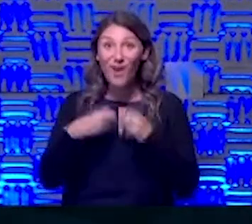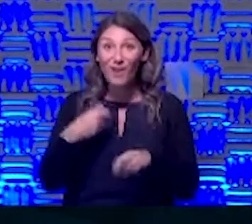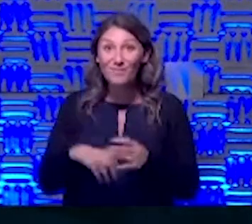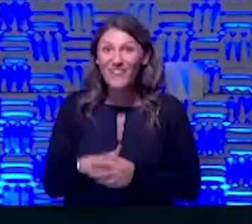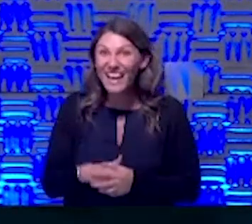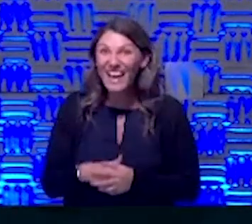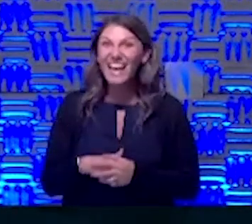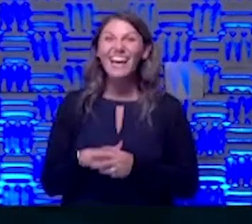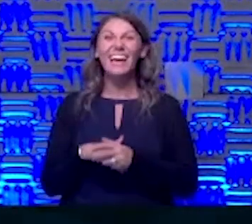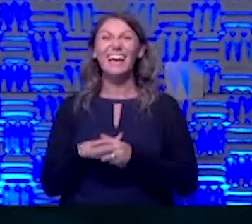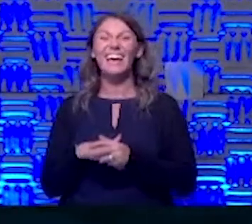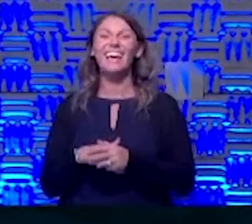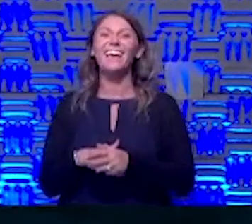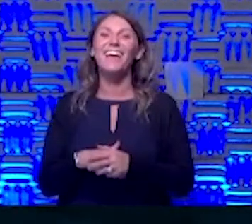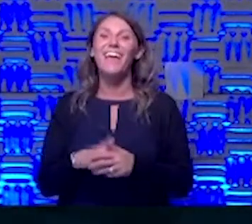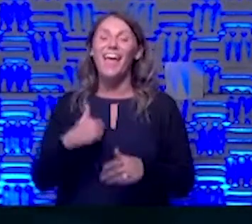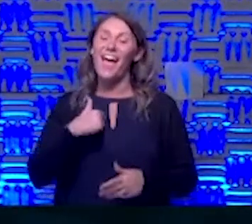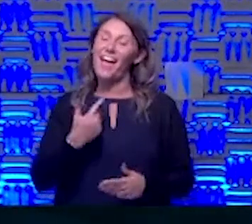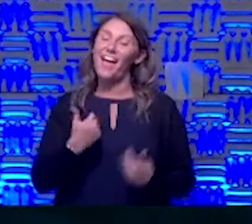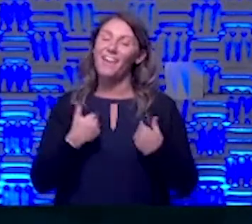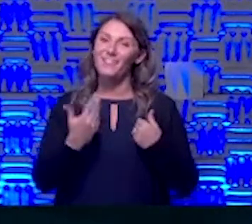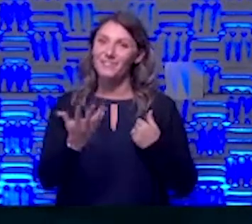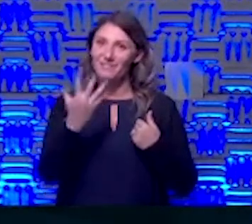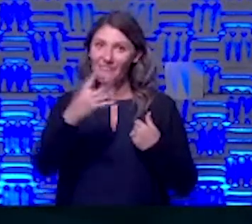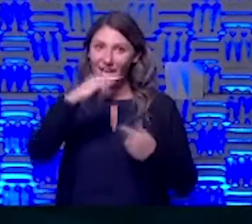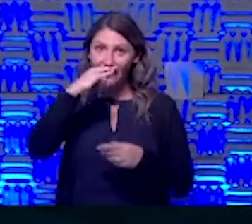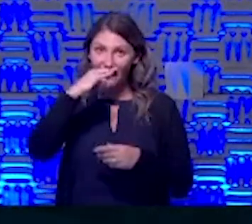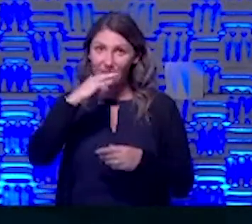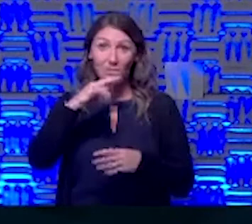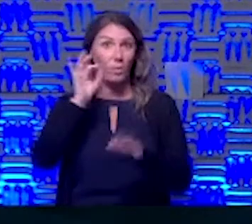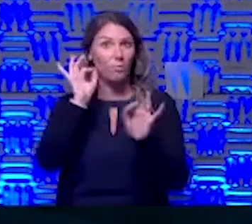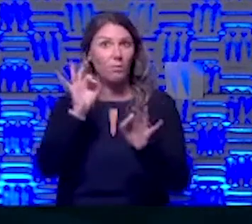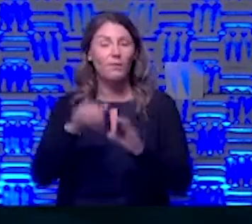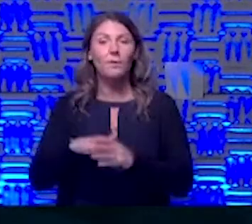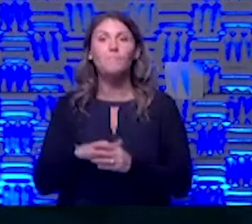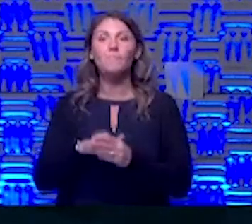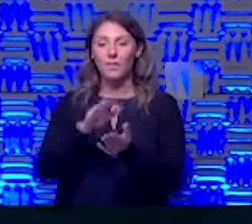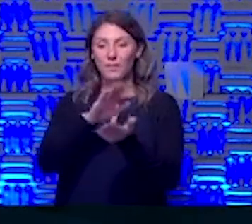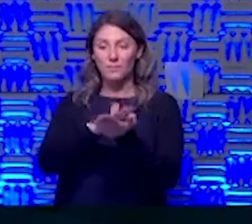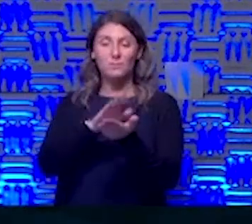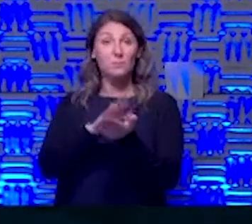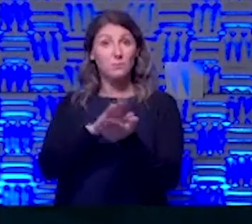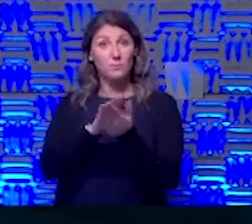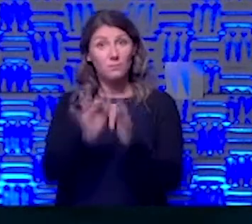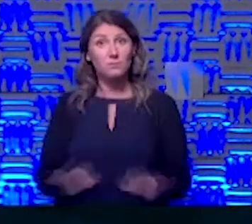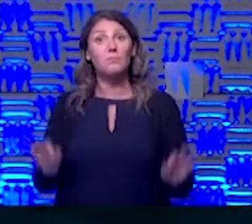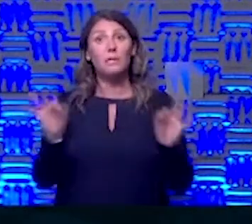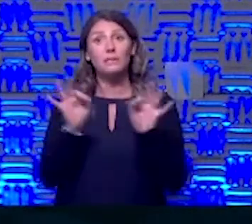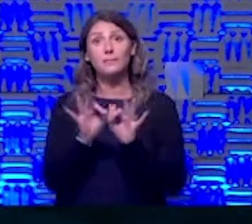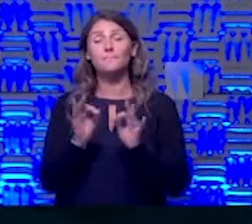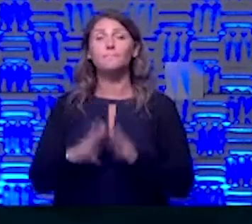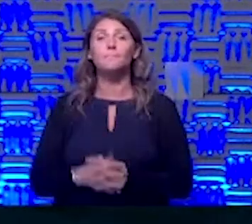are easy. I have 5 kids, so perfect. School's a big deal. I